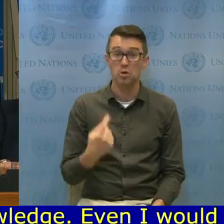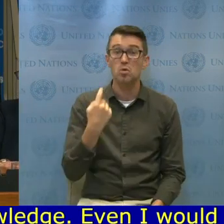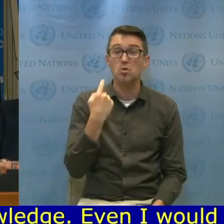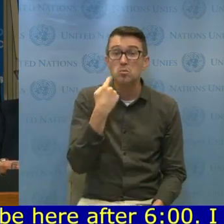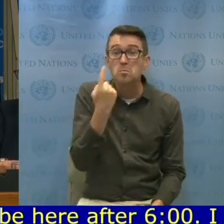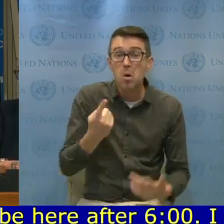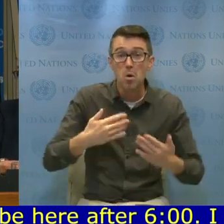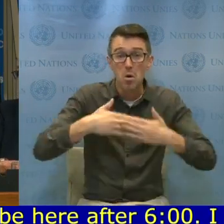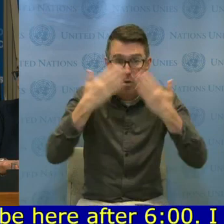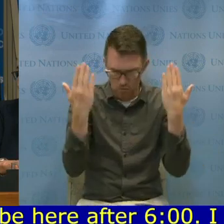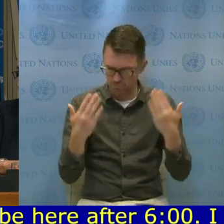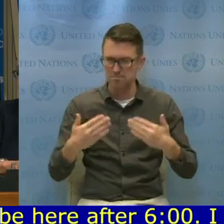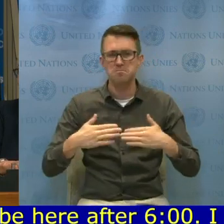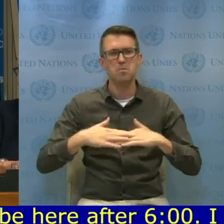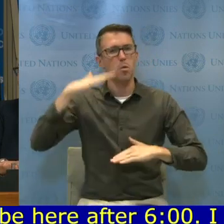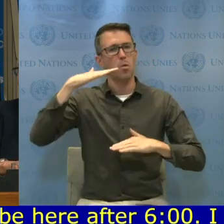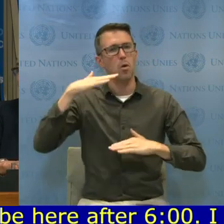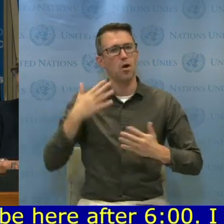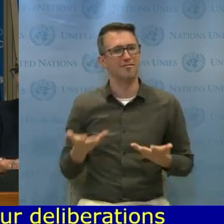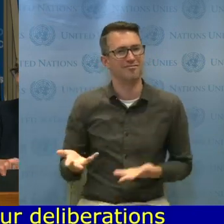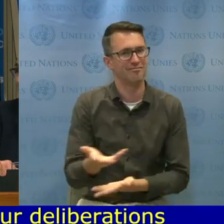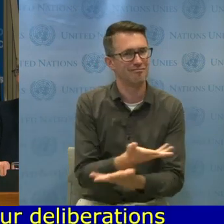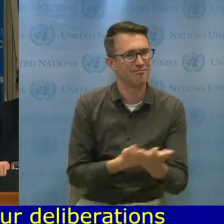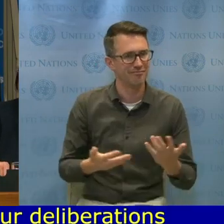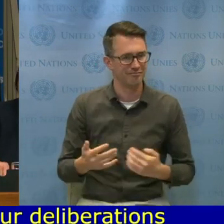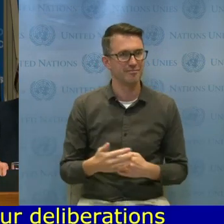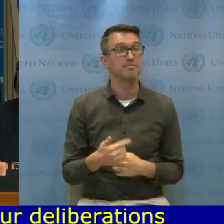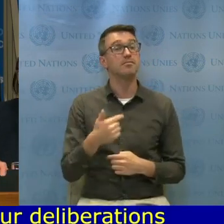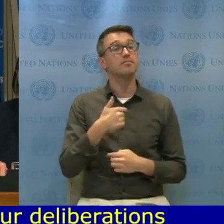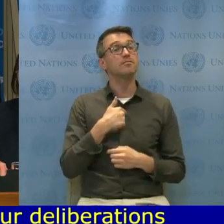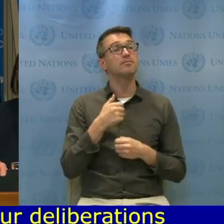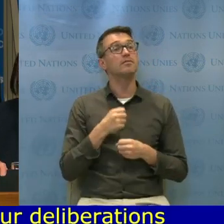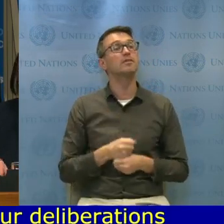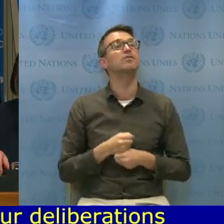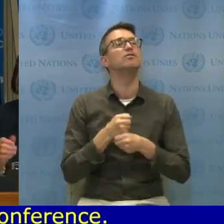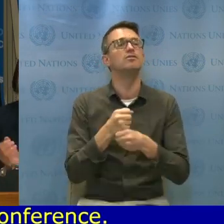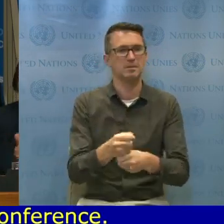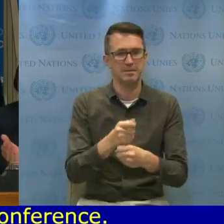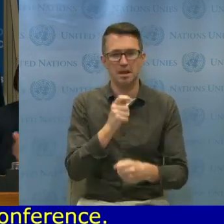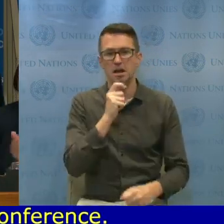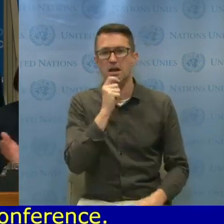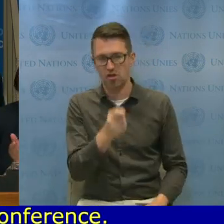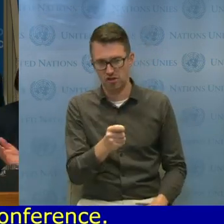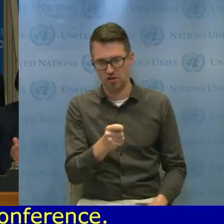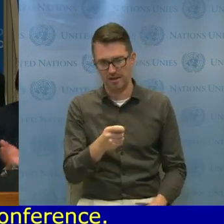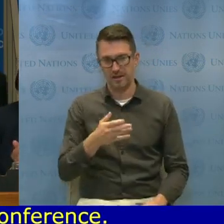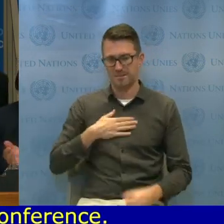Hungary. And my delegation, it was an honor to be with you. Thank you.